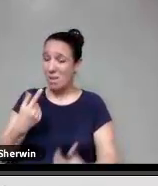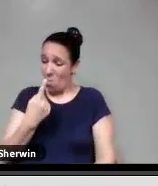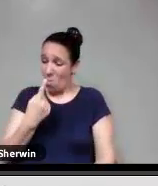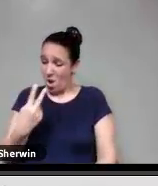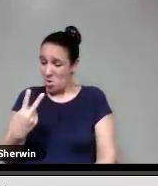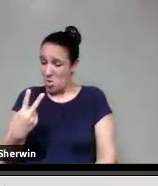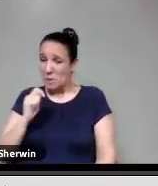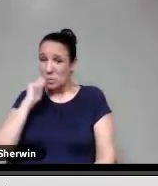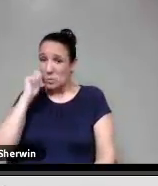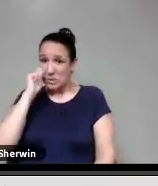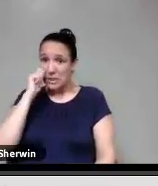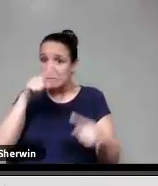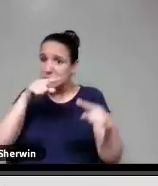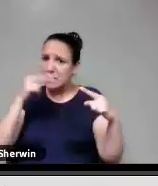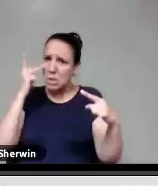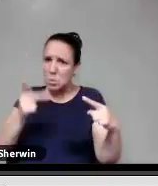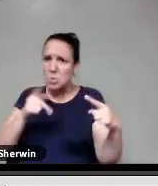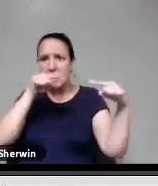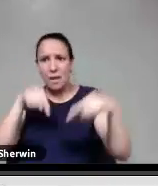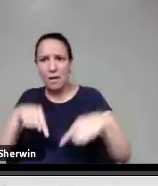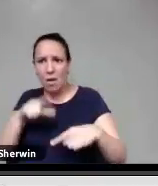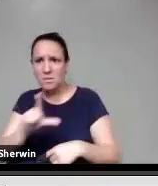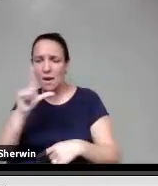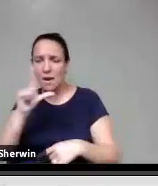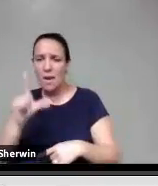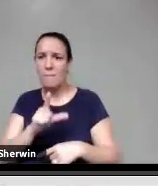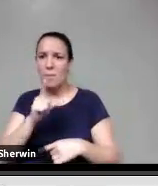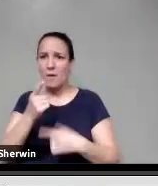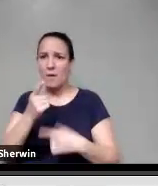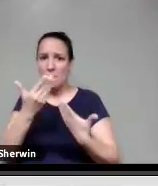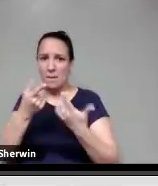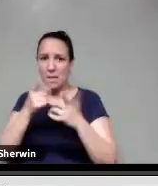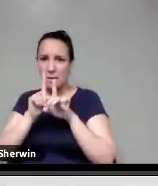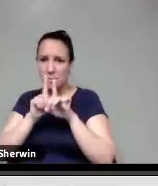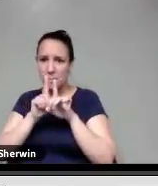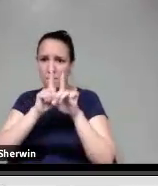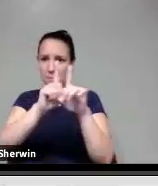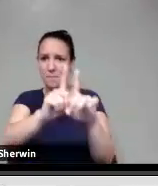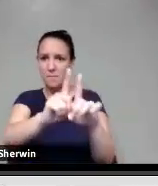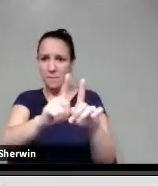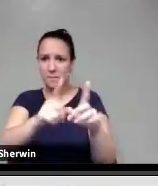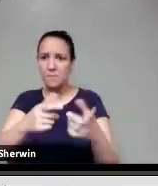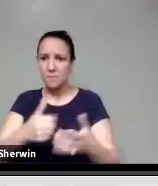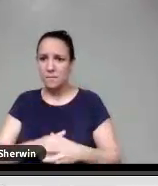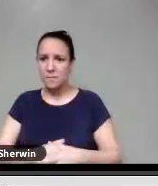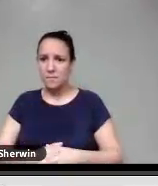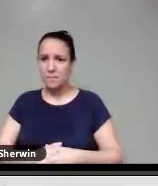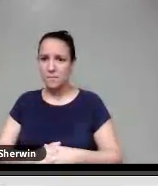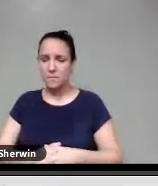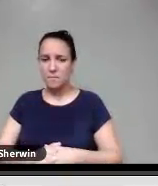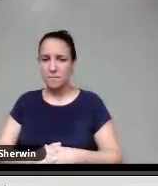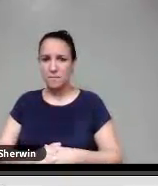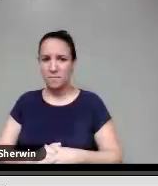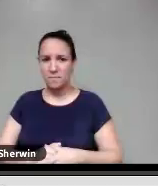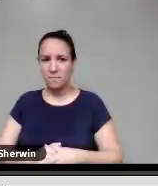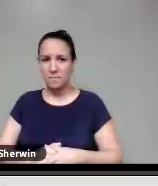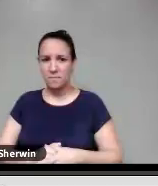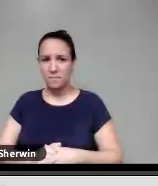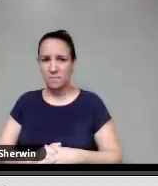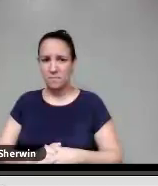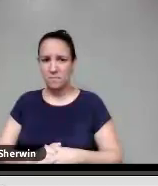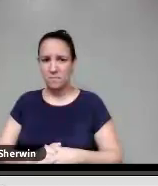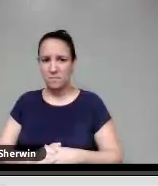do use the library? Are there one or two that do use the library? I'm not sure what the proper grammar there is, but is there somebody that already uses